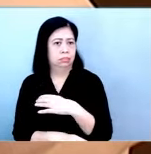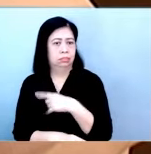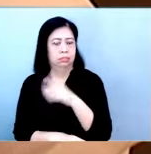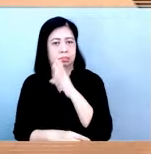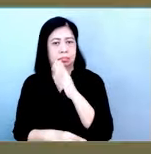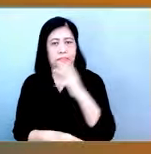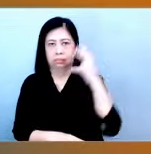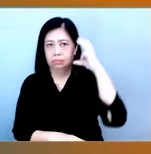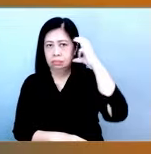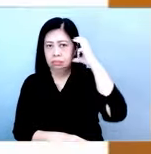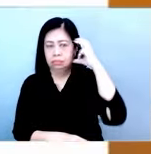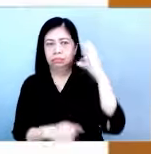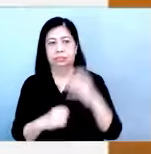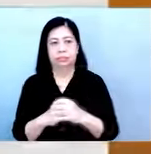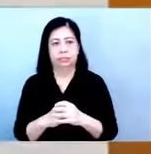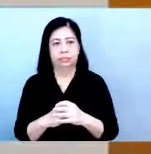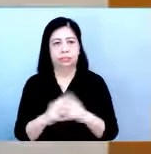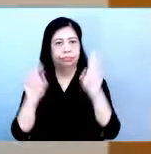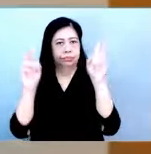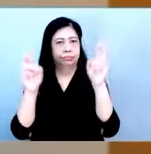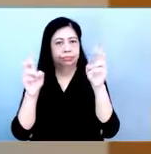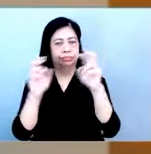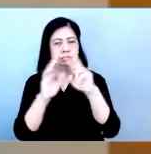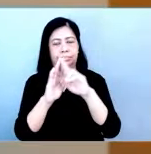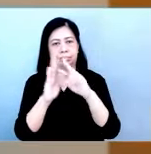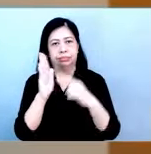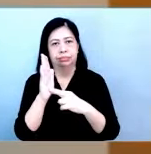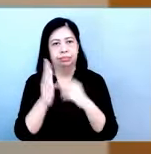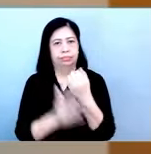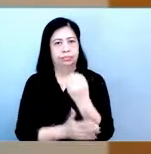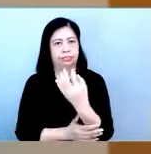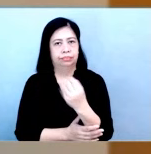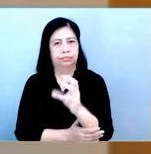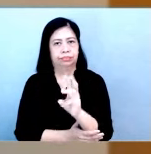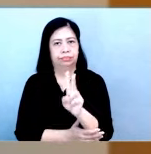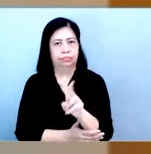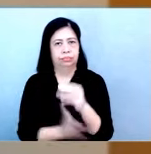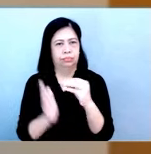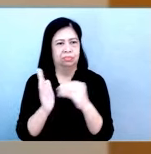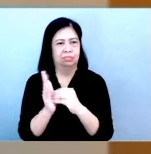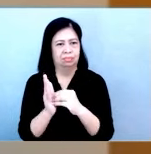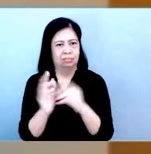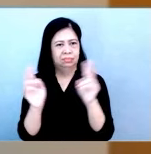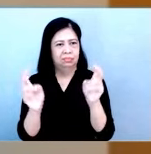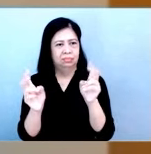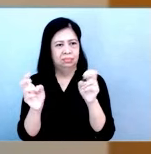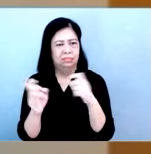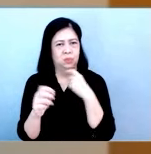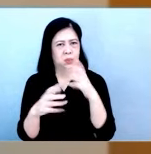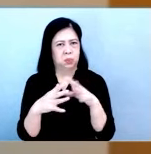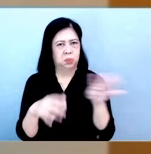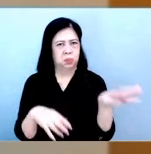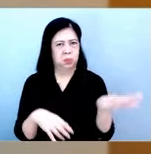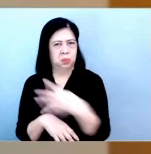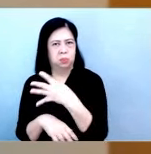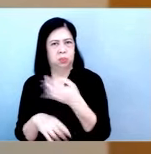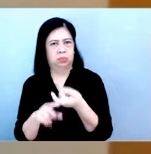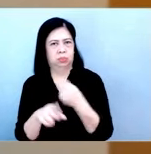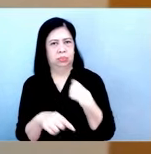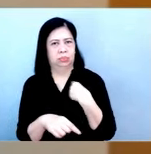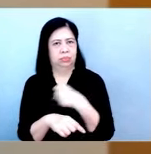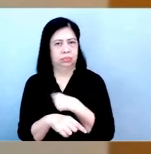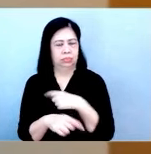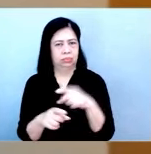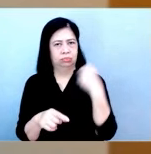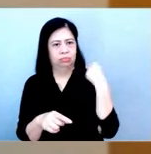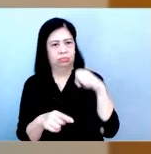Martin Romualdez. Sa title kasi ng House Resolution 1562, may nakalagay na quote, "Intense assault coming from the Senate in